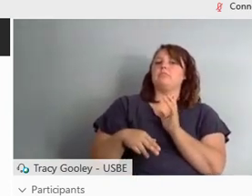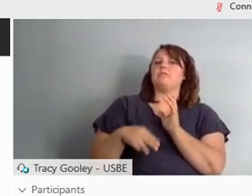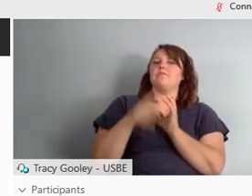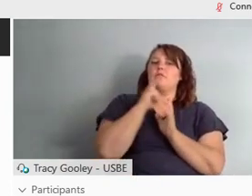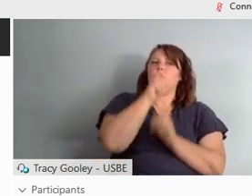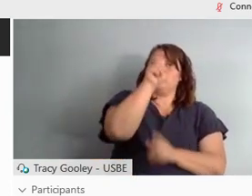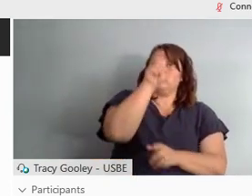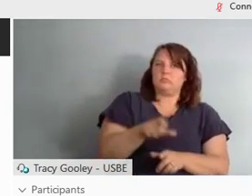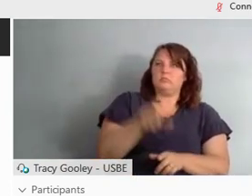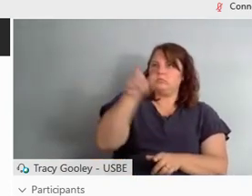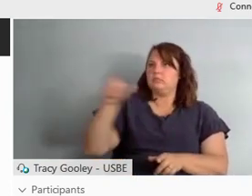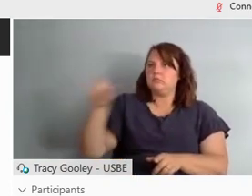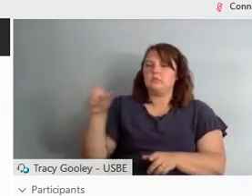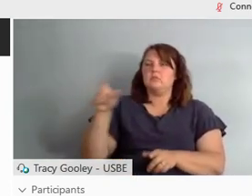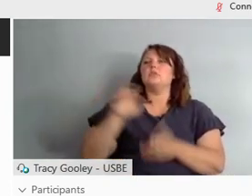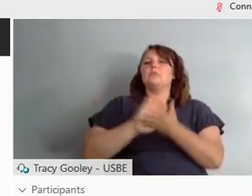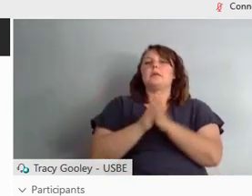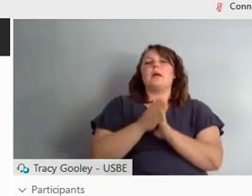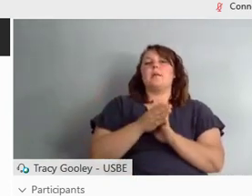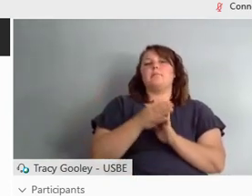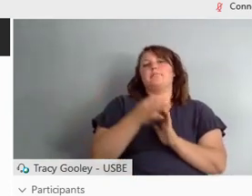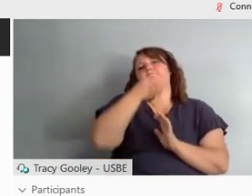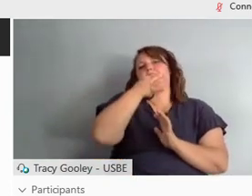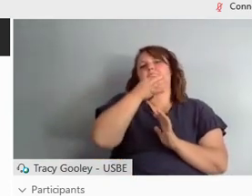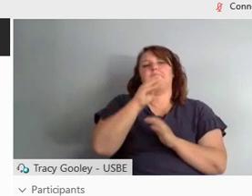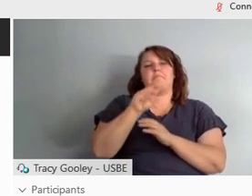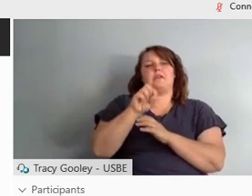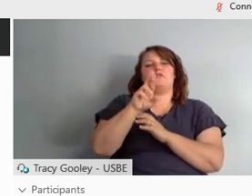order to be considered mastery at that level.